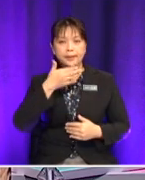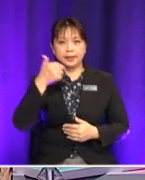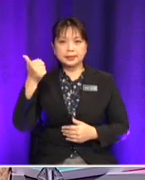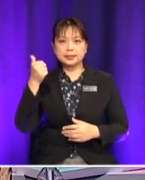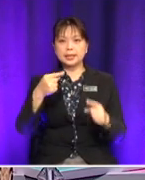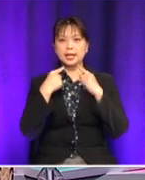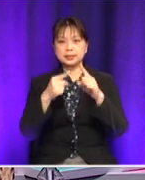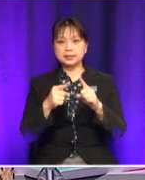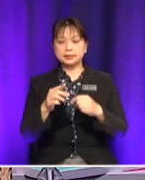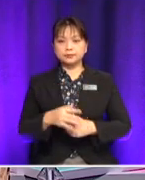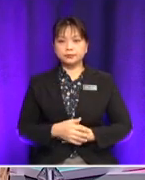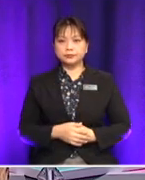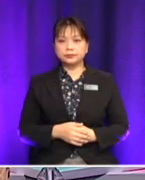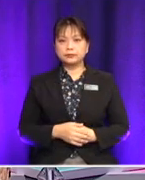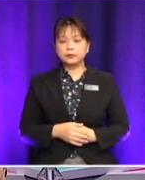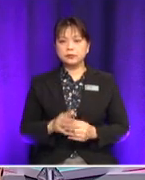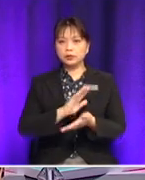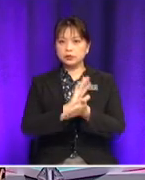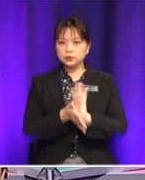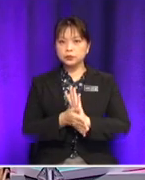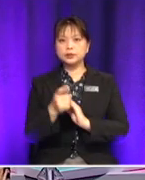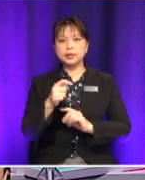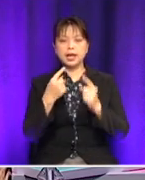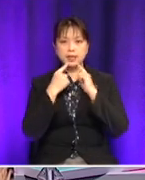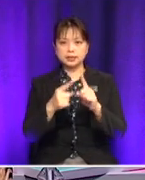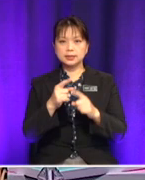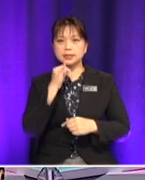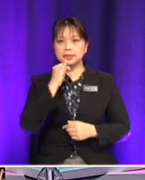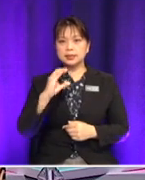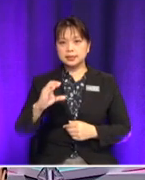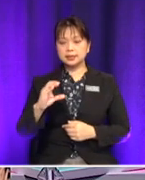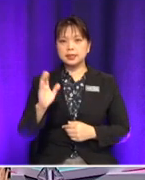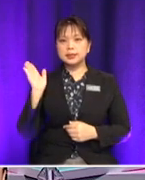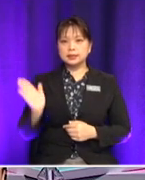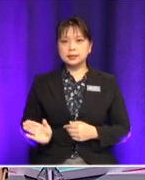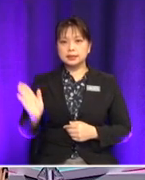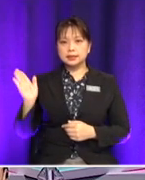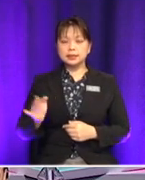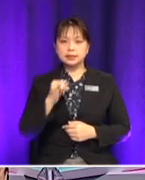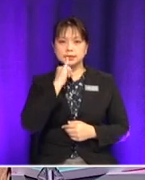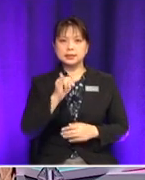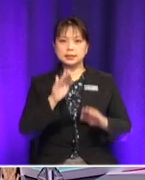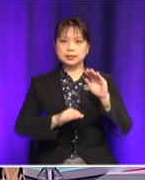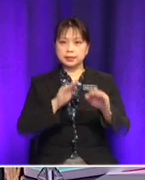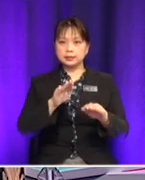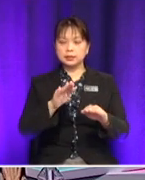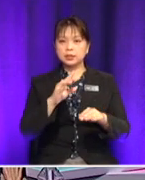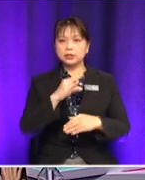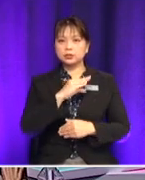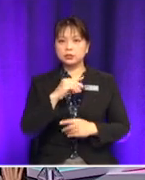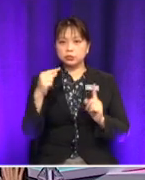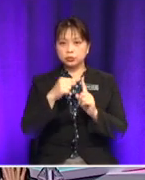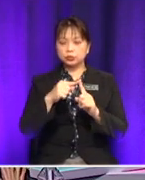Mm-hmm. So the answer is C. So these are the process and the steps, Shafika, that they need to execute in getting the best